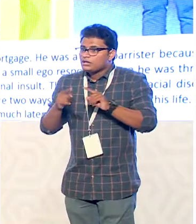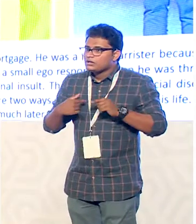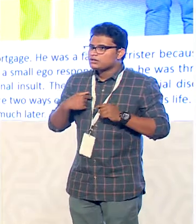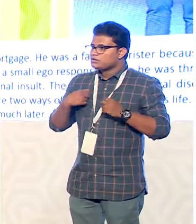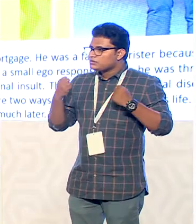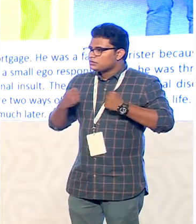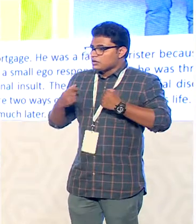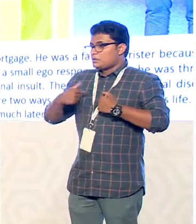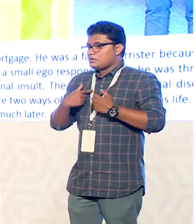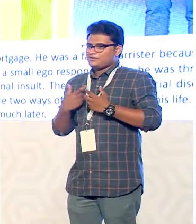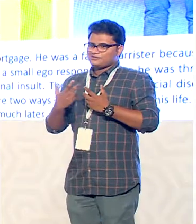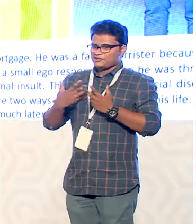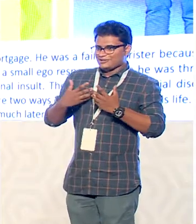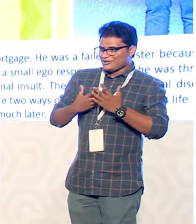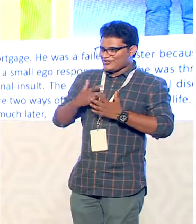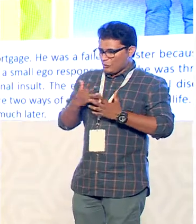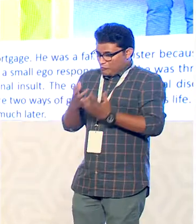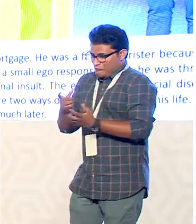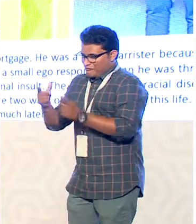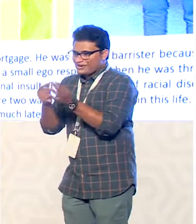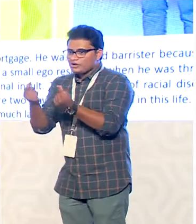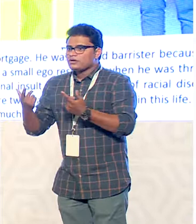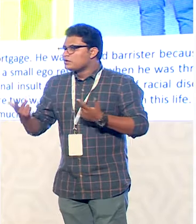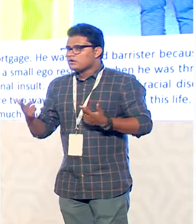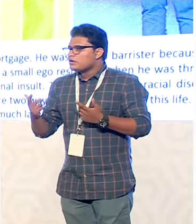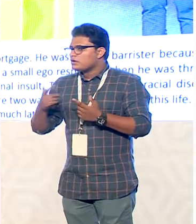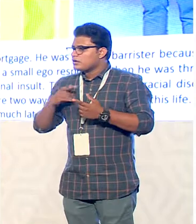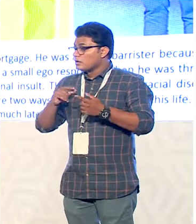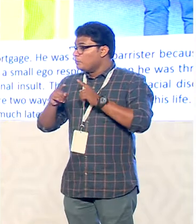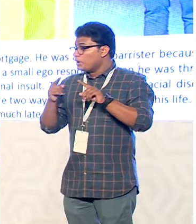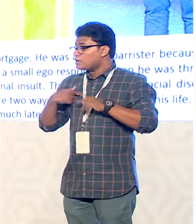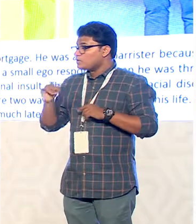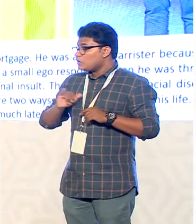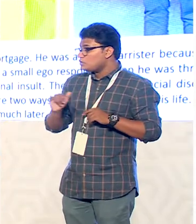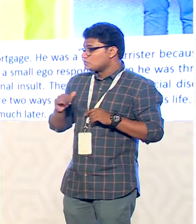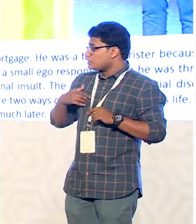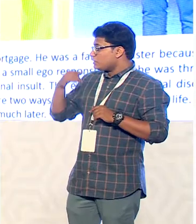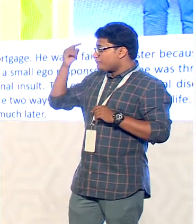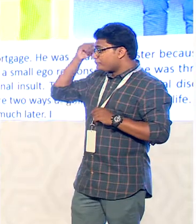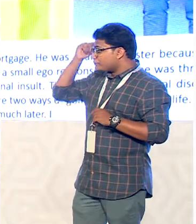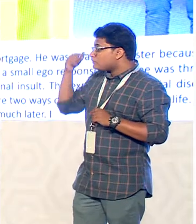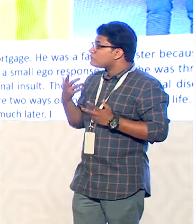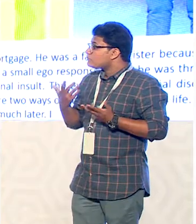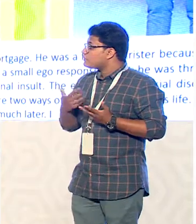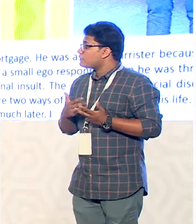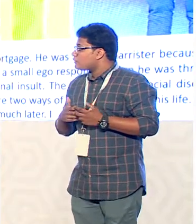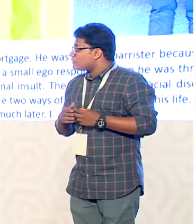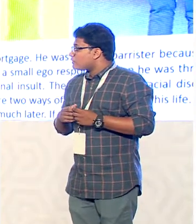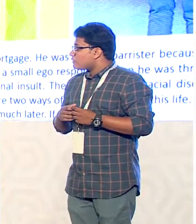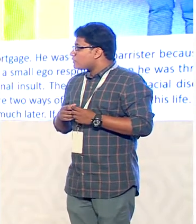our ambitions sufficiently high and yet also realizably, is